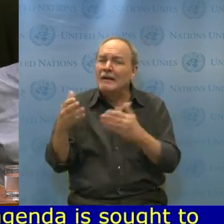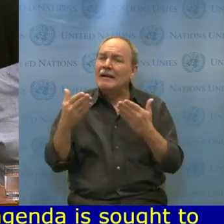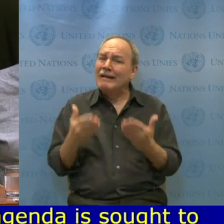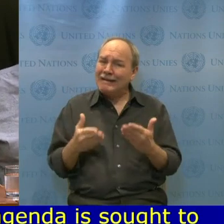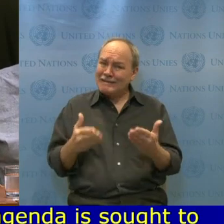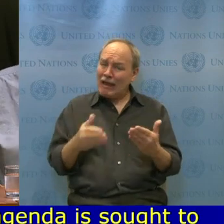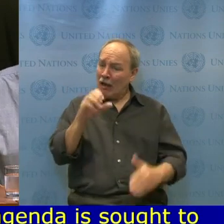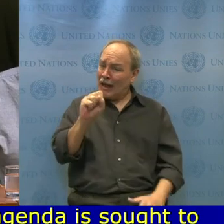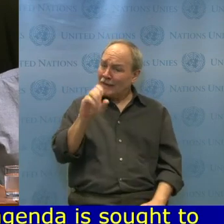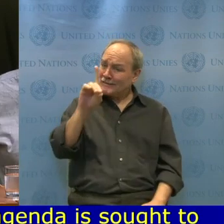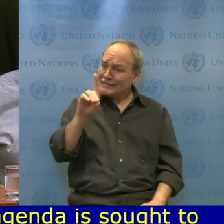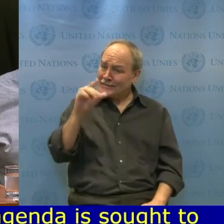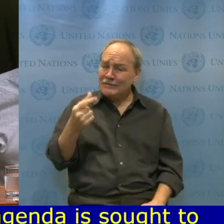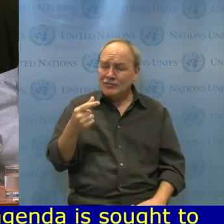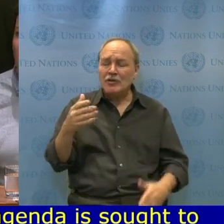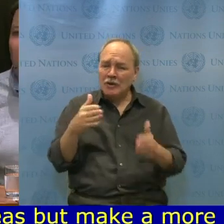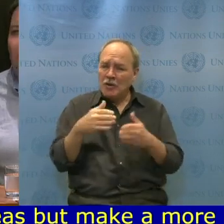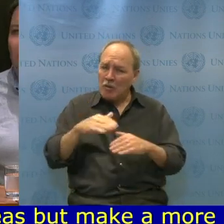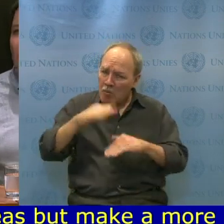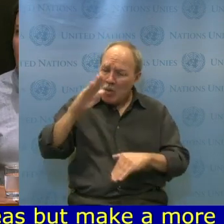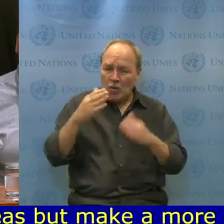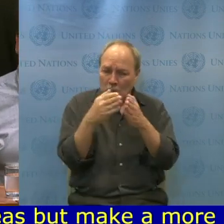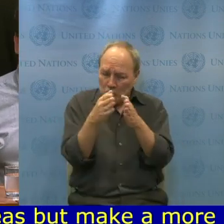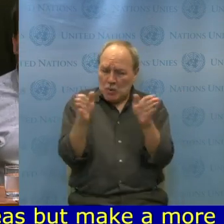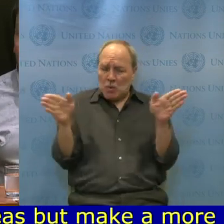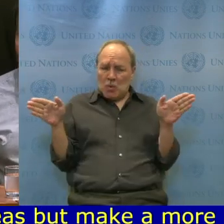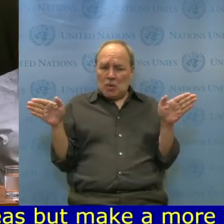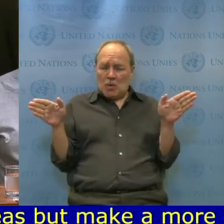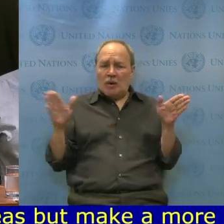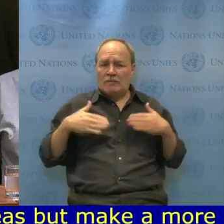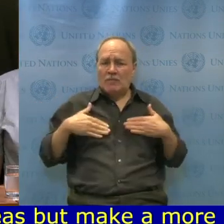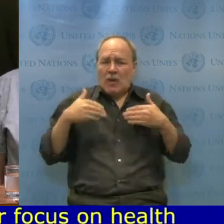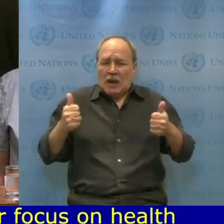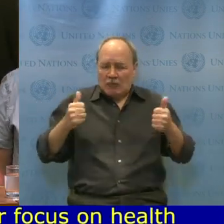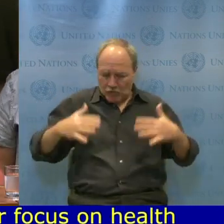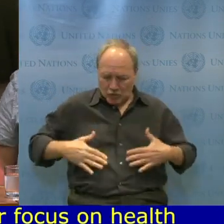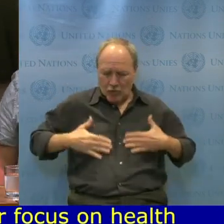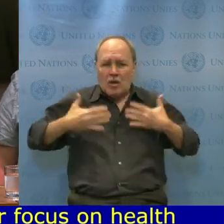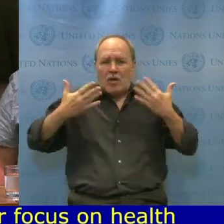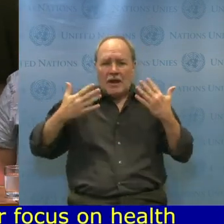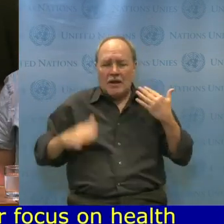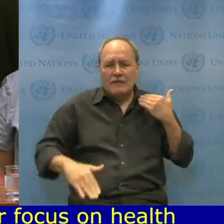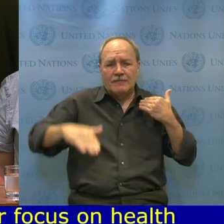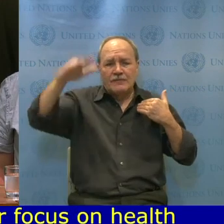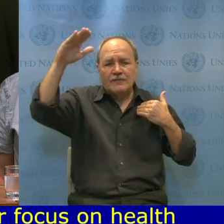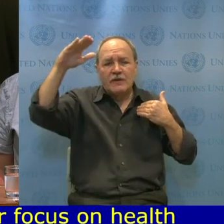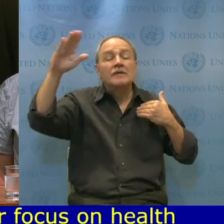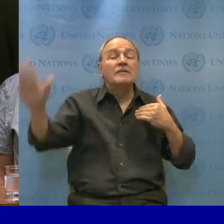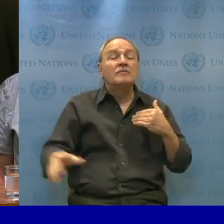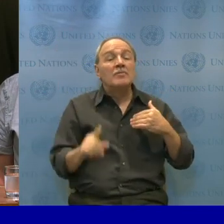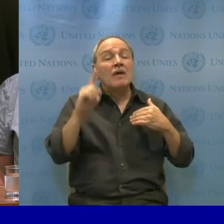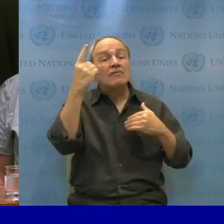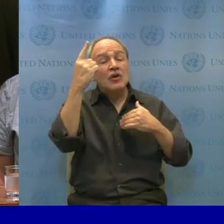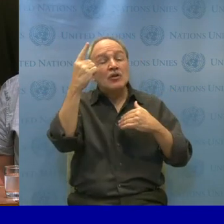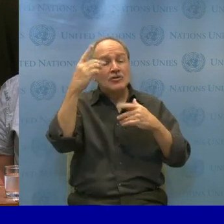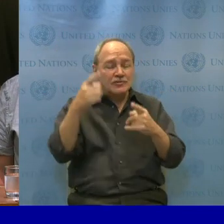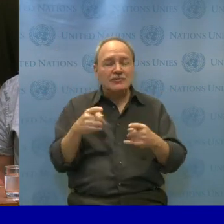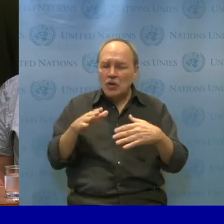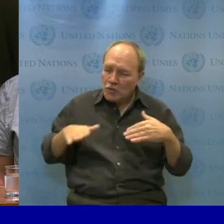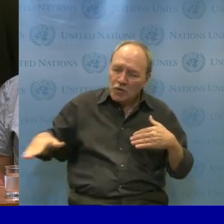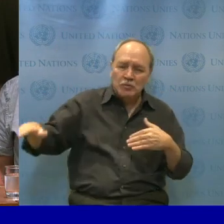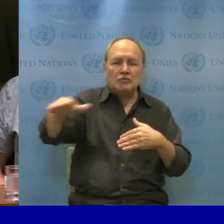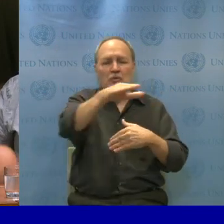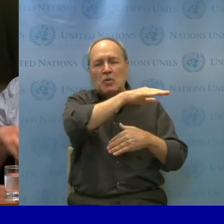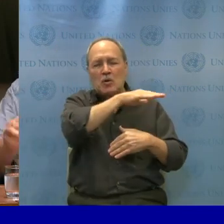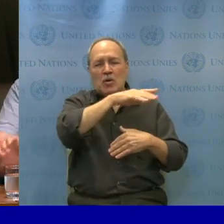well-being. The WHO's strategy for achieving health for all is through universal health coverage, an approach which seeks to ensure that